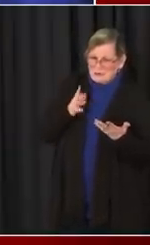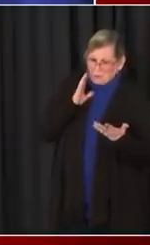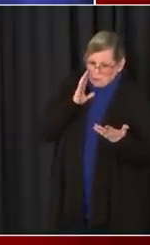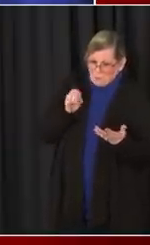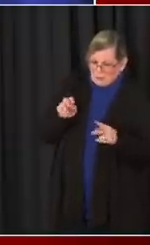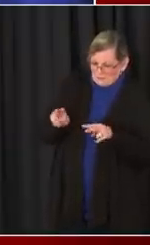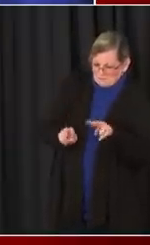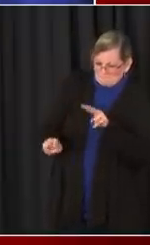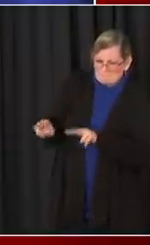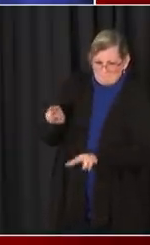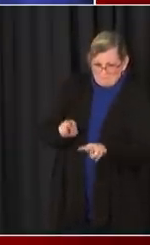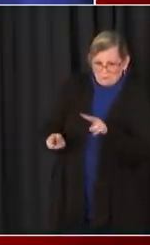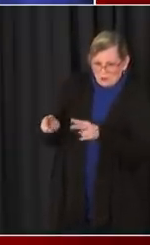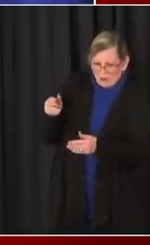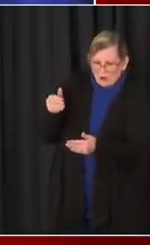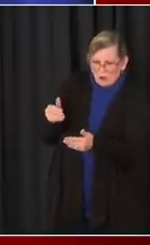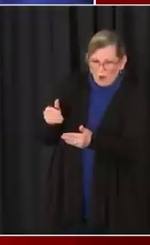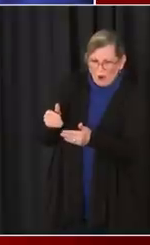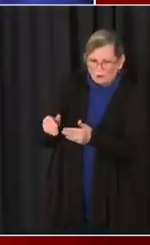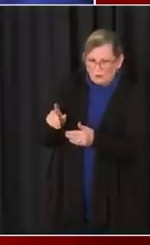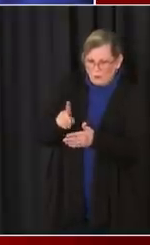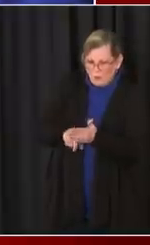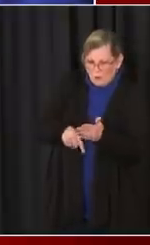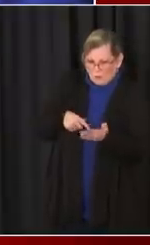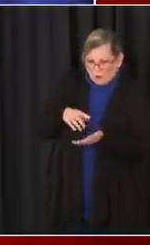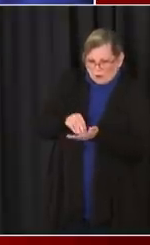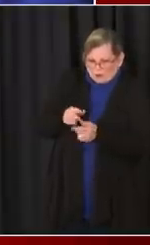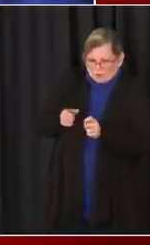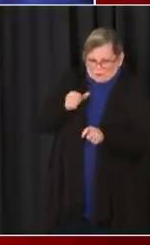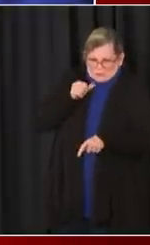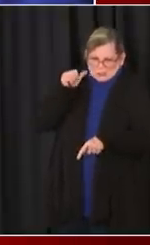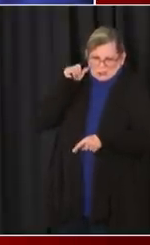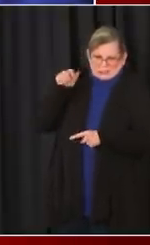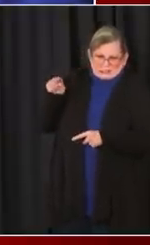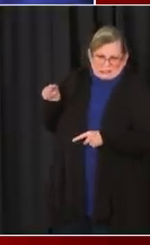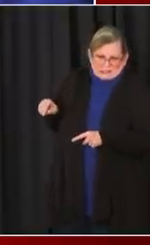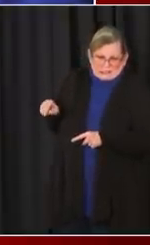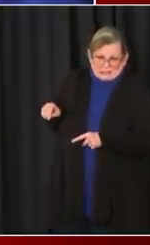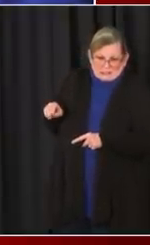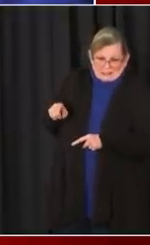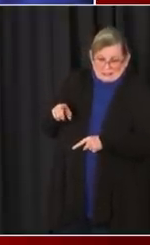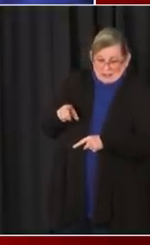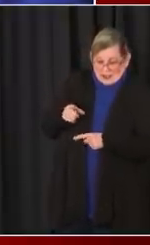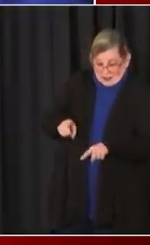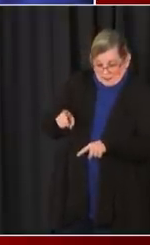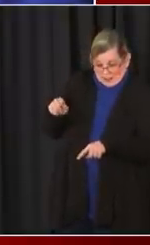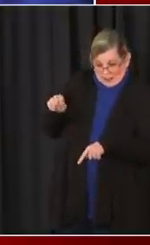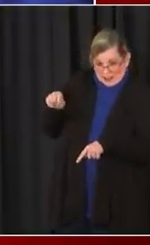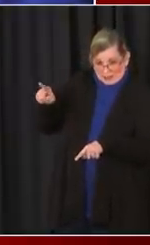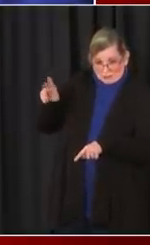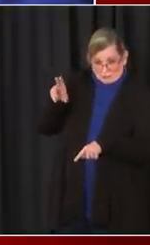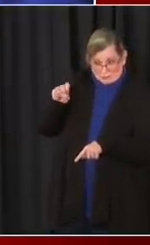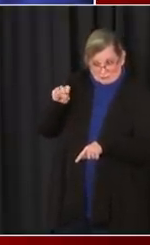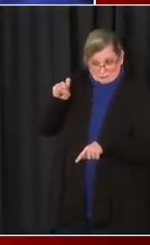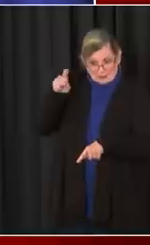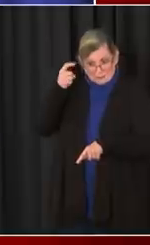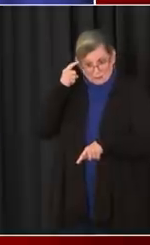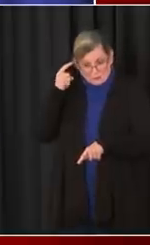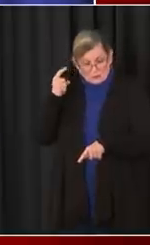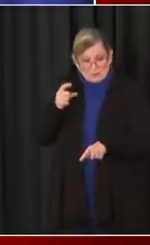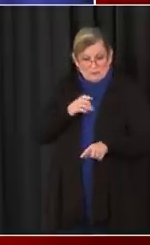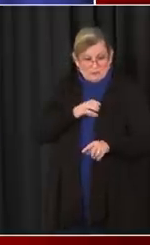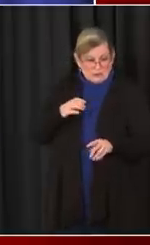be looking very closely at what we learned, what's happening at the Capitol, working with congressional leadership